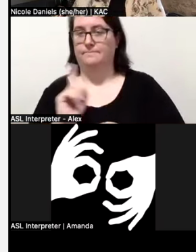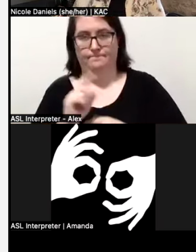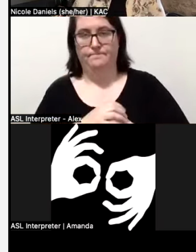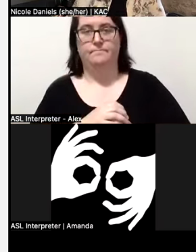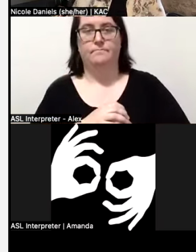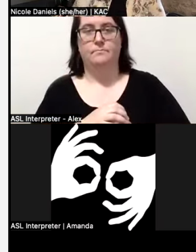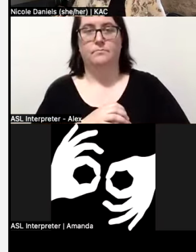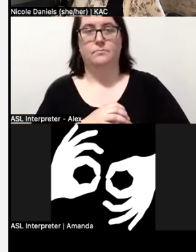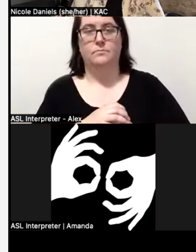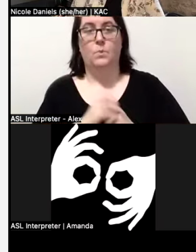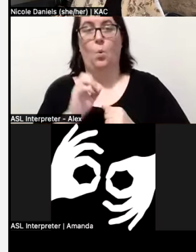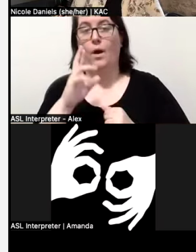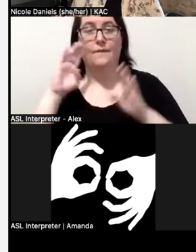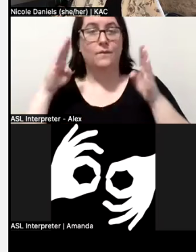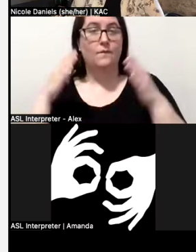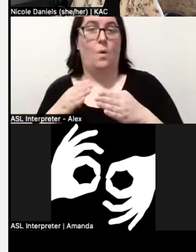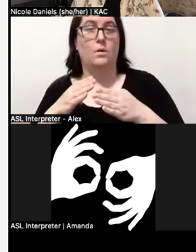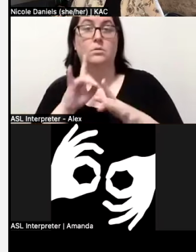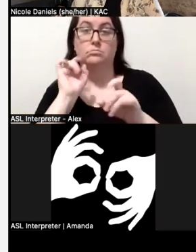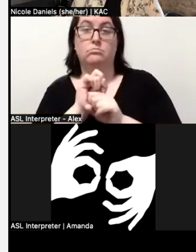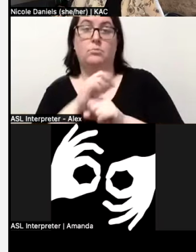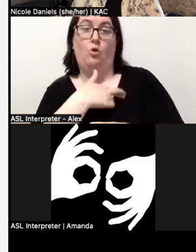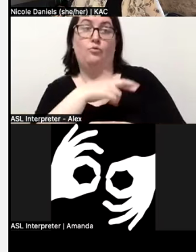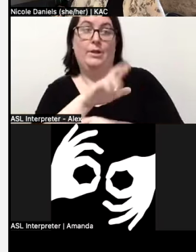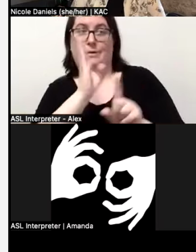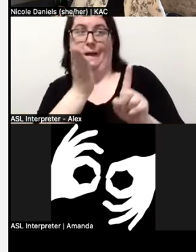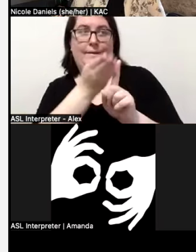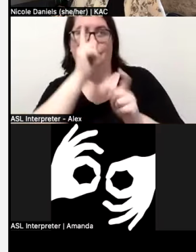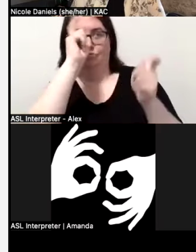that are focused on religious practice or the goal to change religious belief.